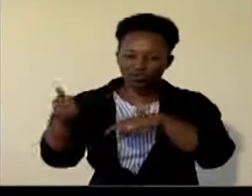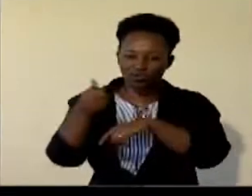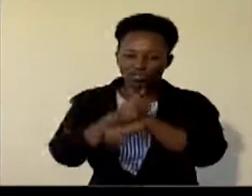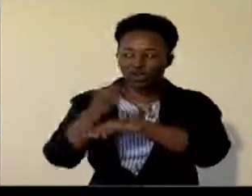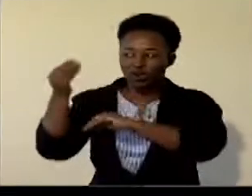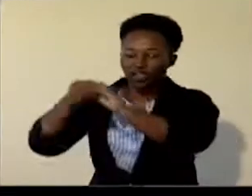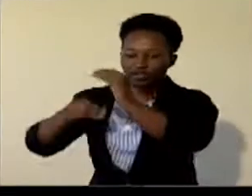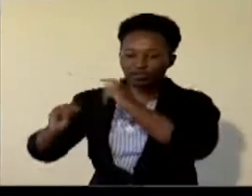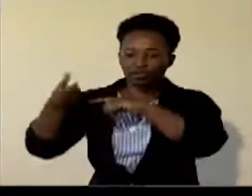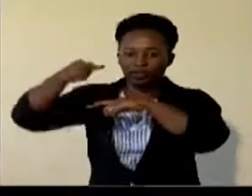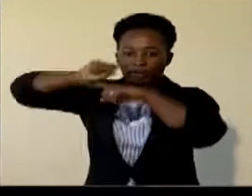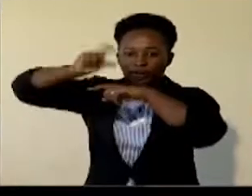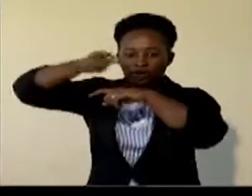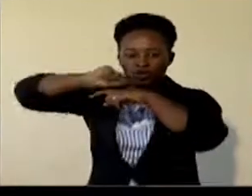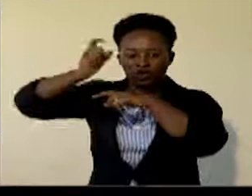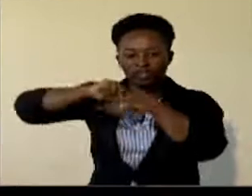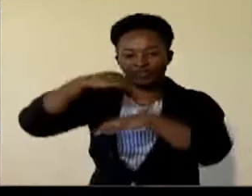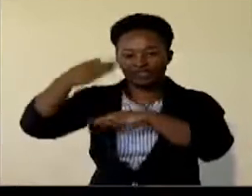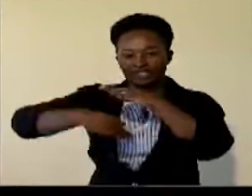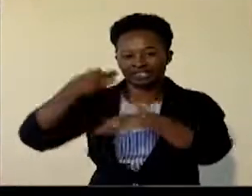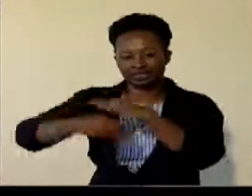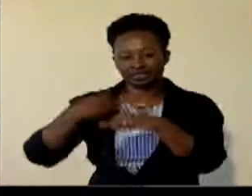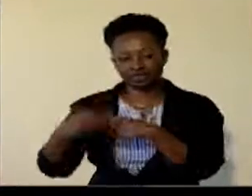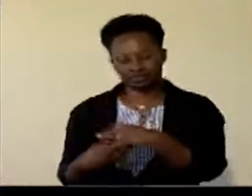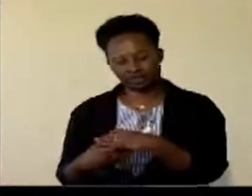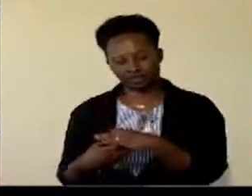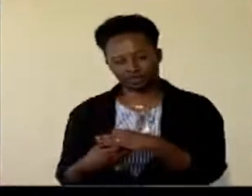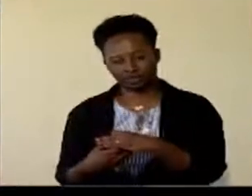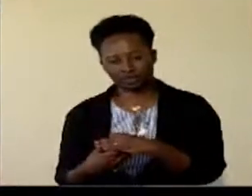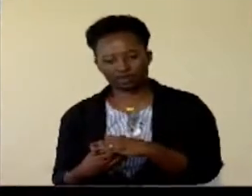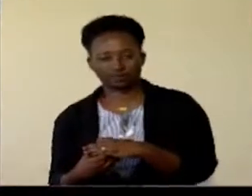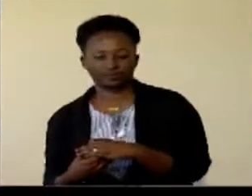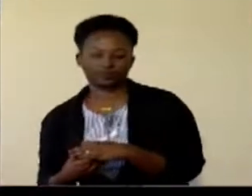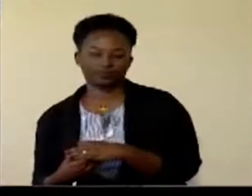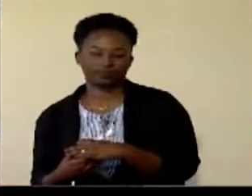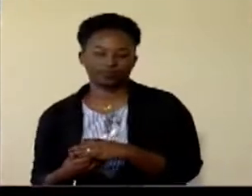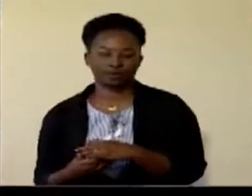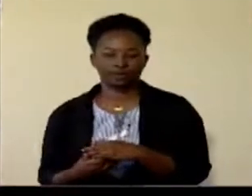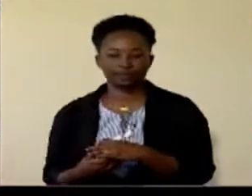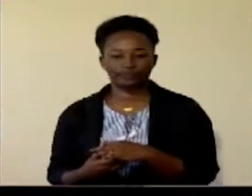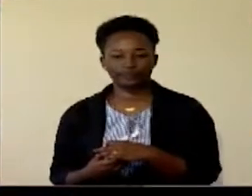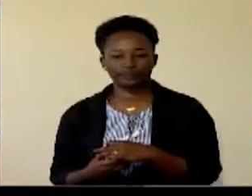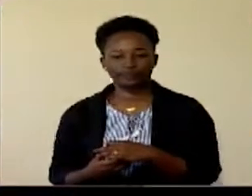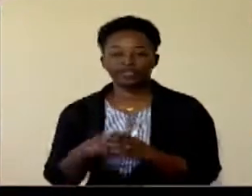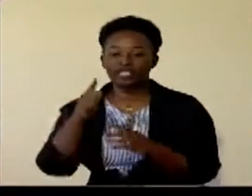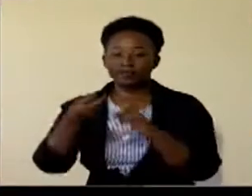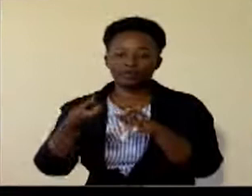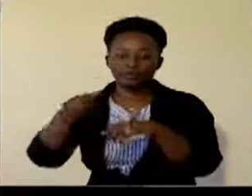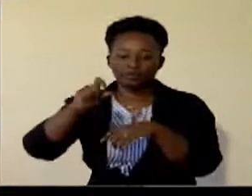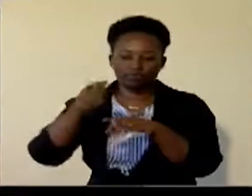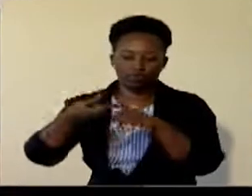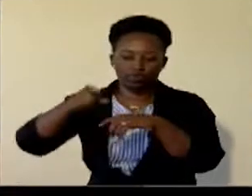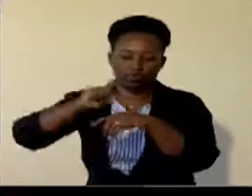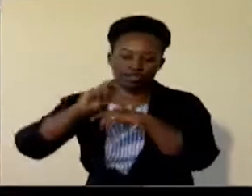promotion industries so as to increase the volume of exports, and this increases a country's export earnings abroad,